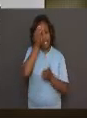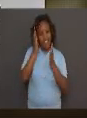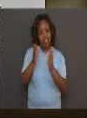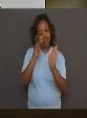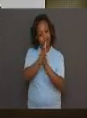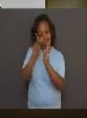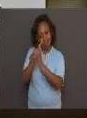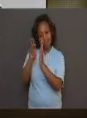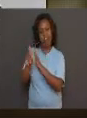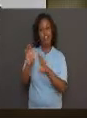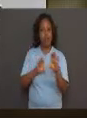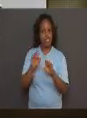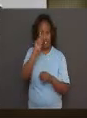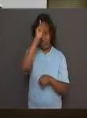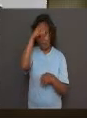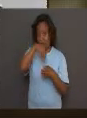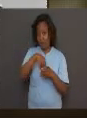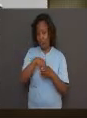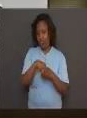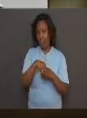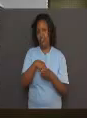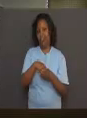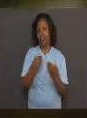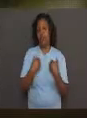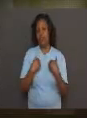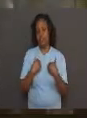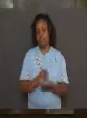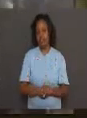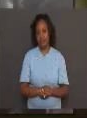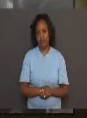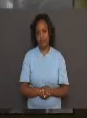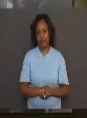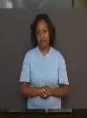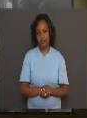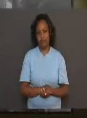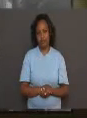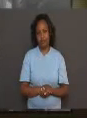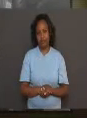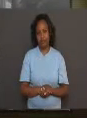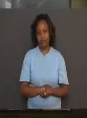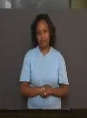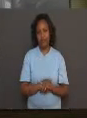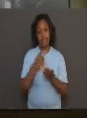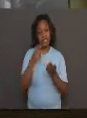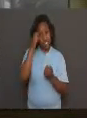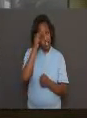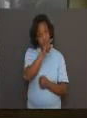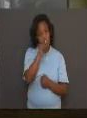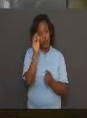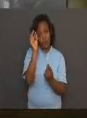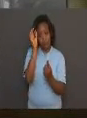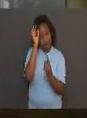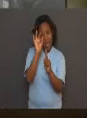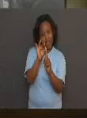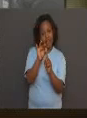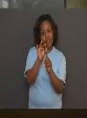people living in German-occupied countries. As a result of his plan